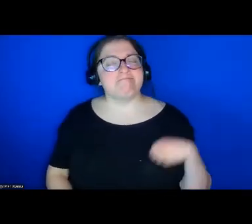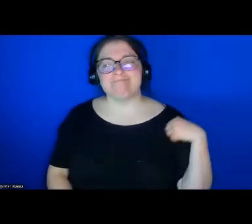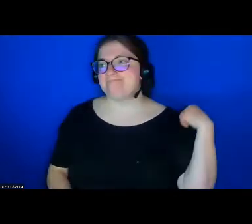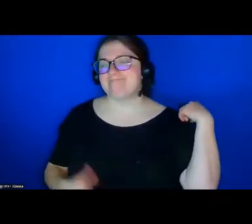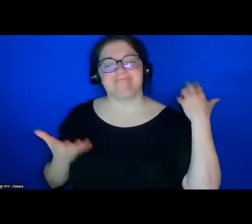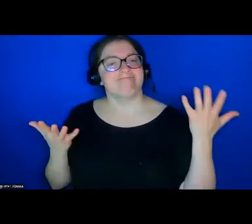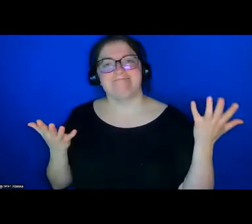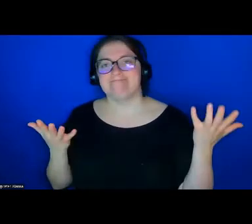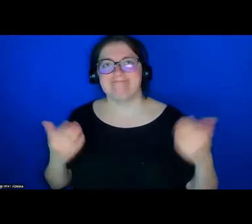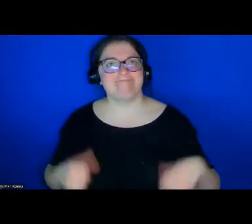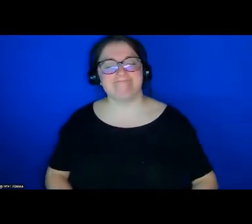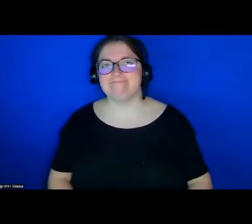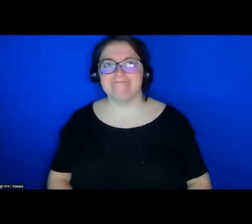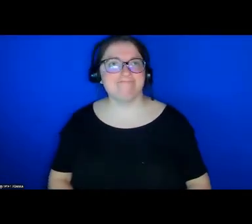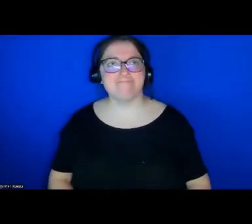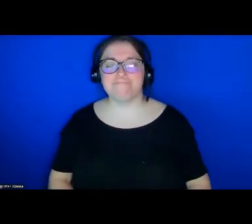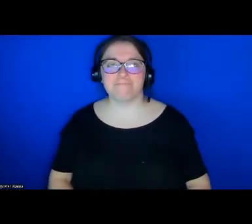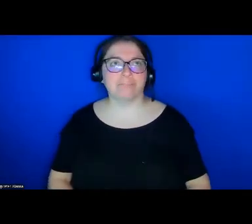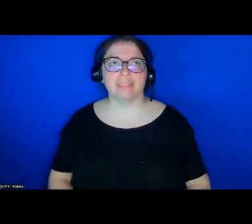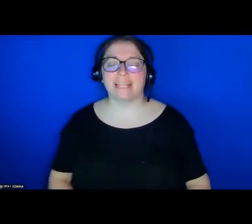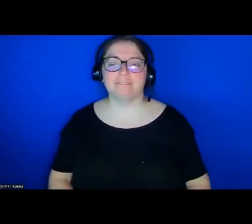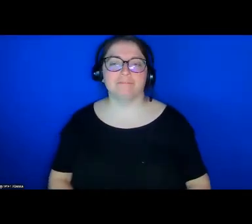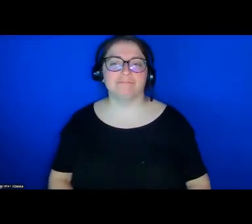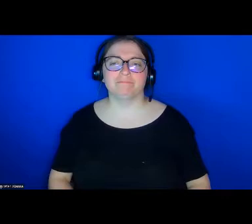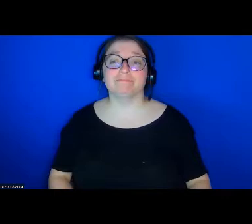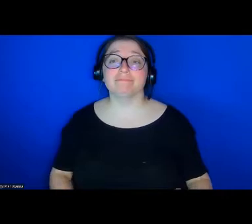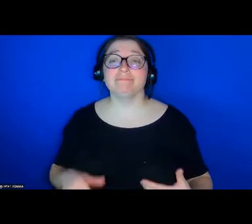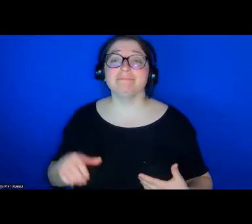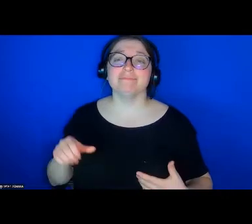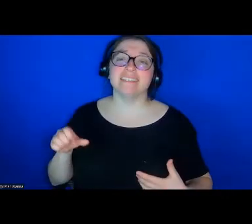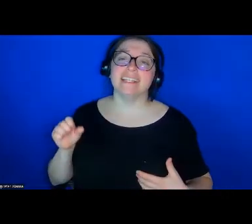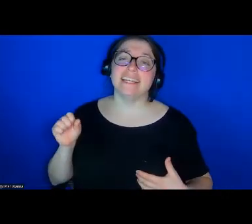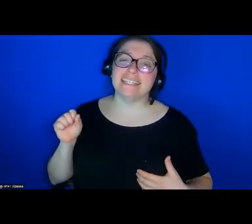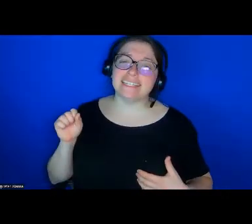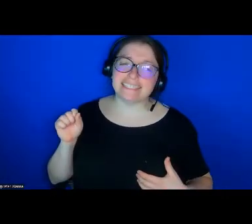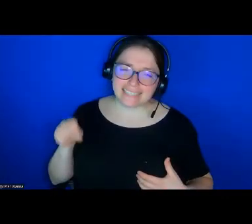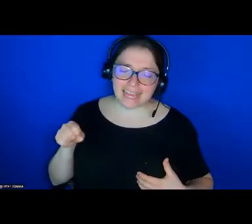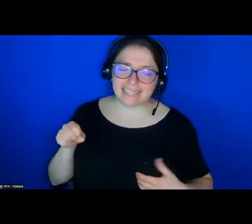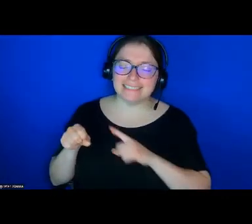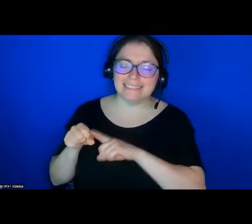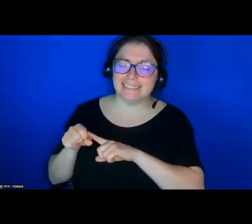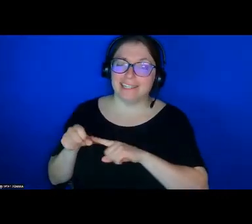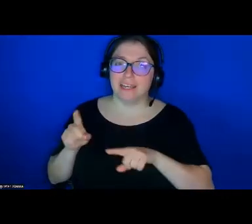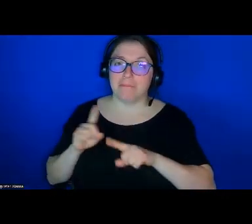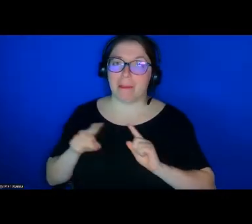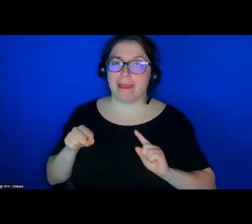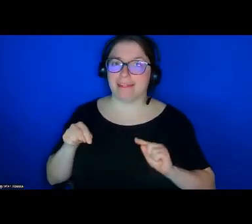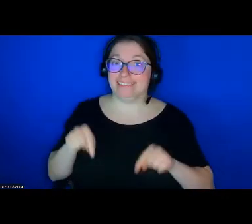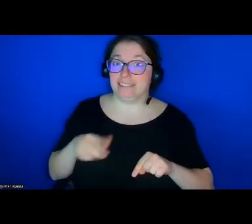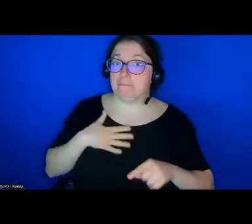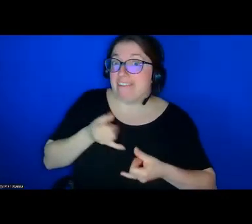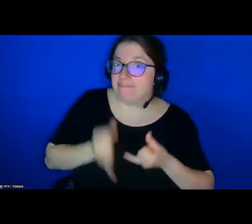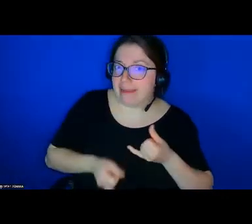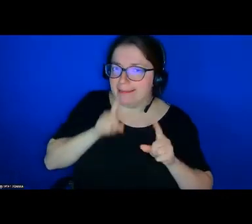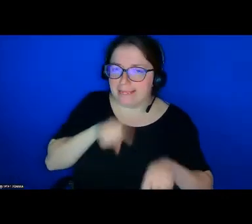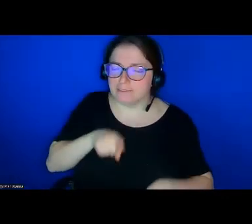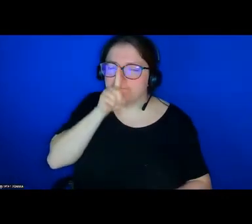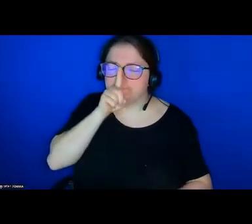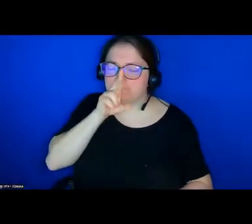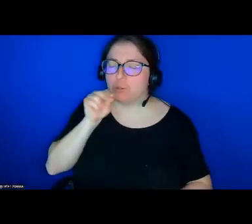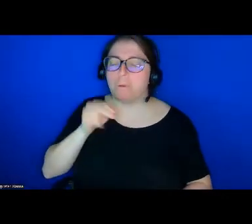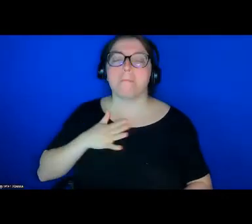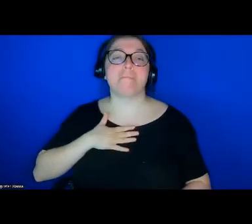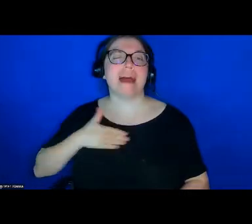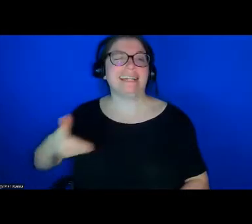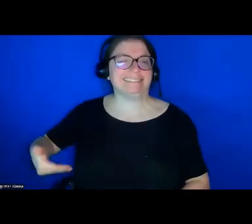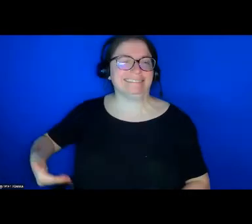of I say yeah I would say yes uh but this isn't sort of my final answer I my instinct is to create a separate database